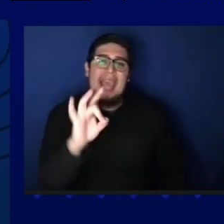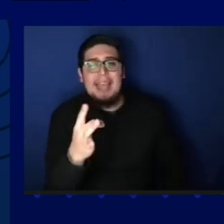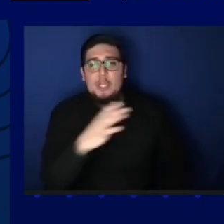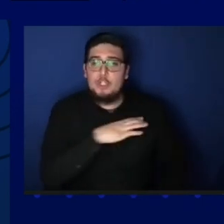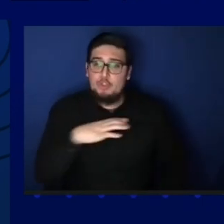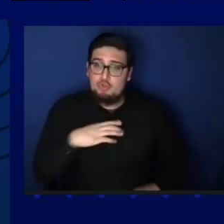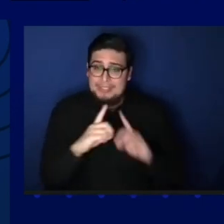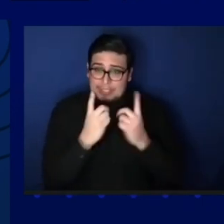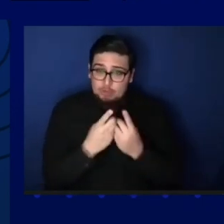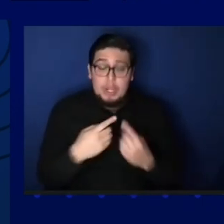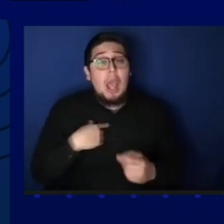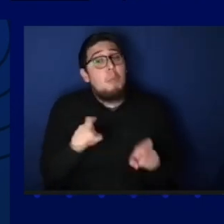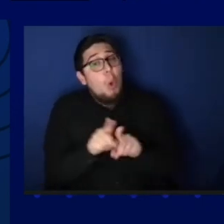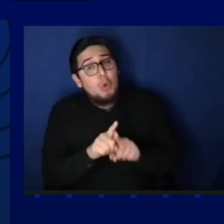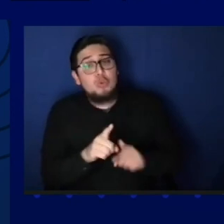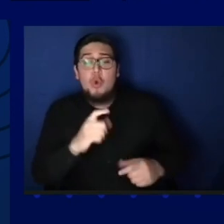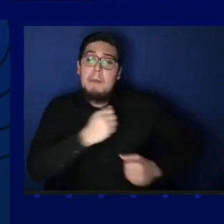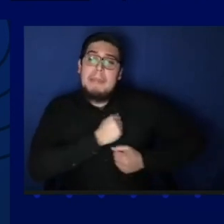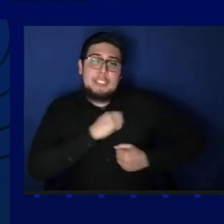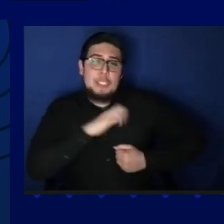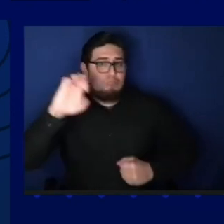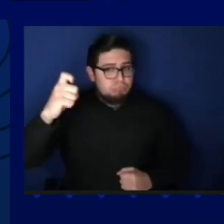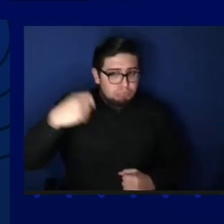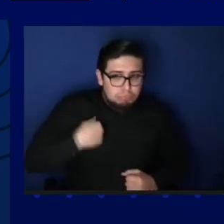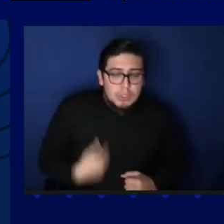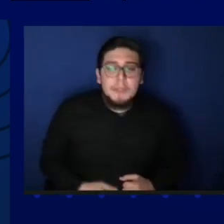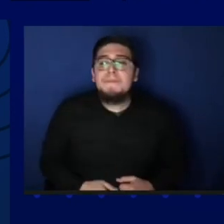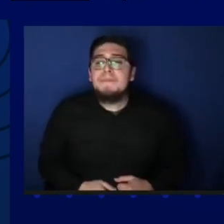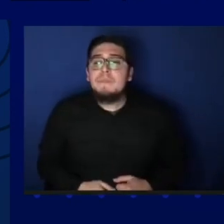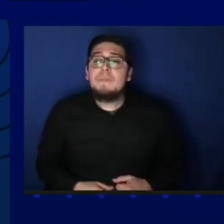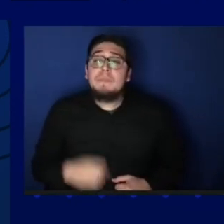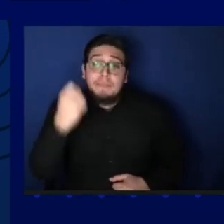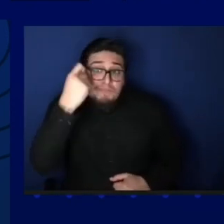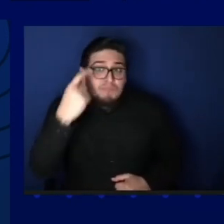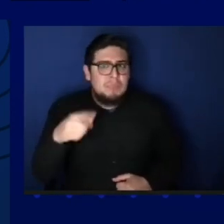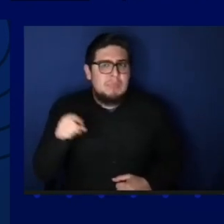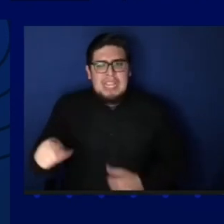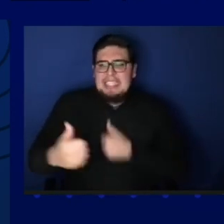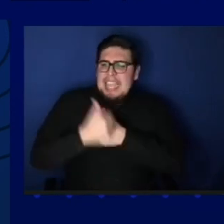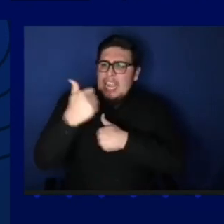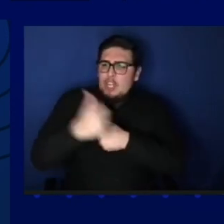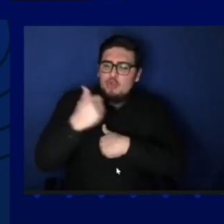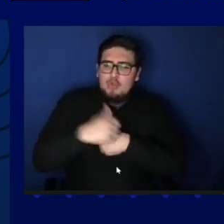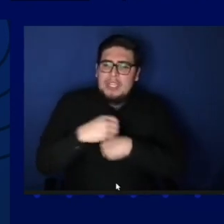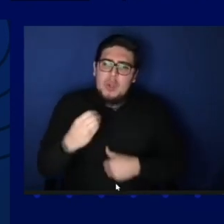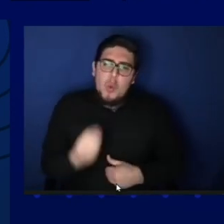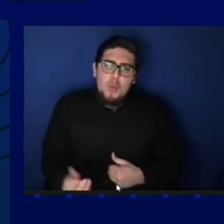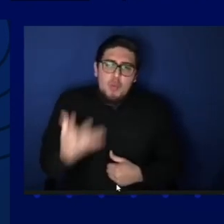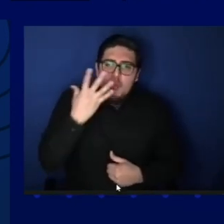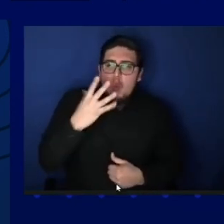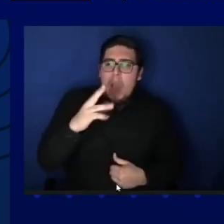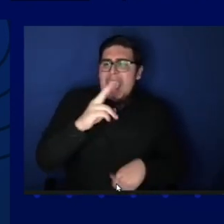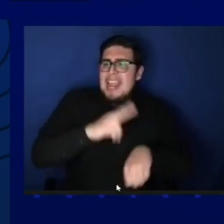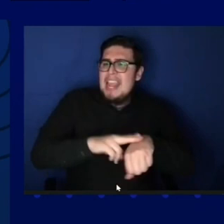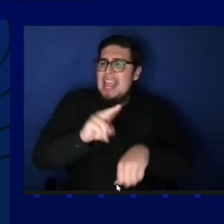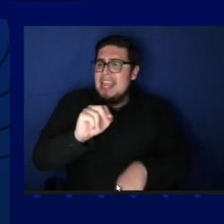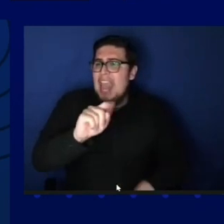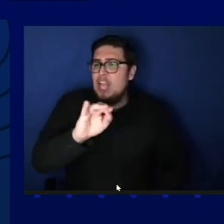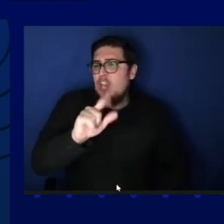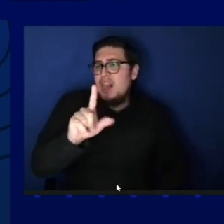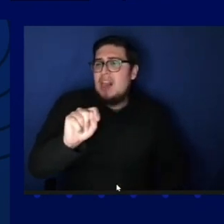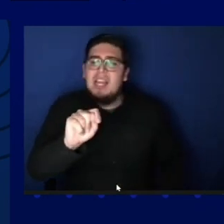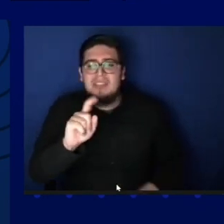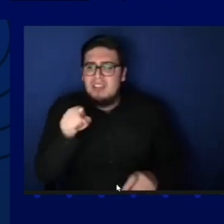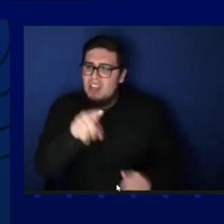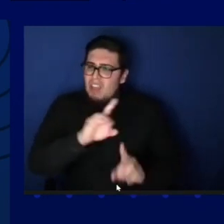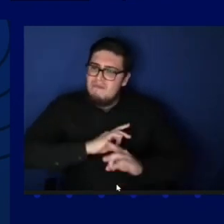veteran. Given the dangerous white nationalist violence we've witnessed against our elections, I and fellow community members